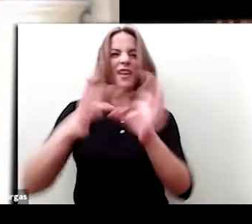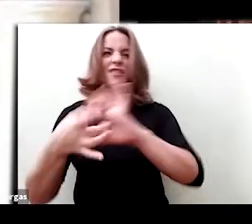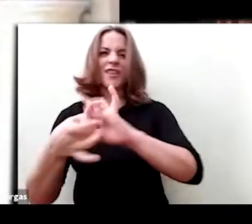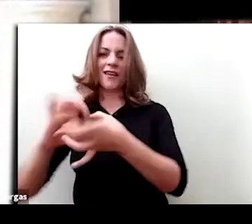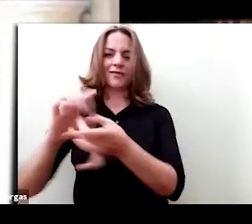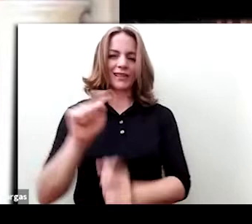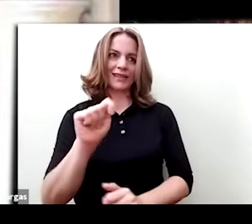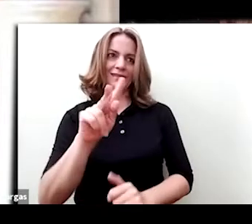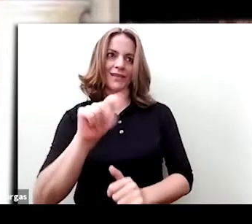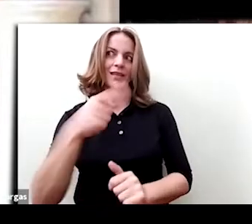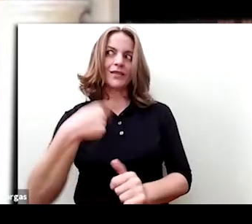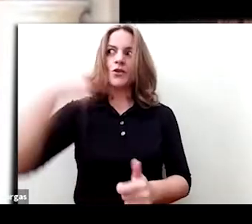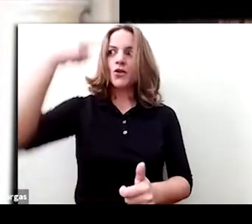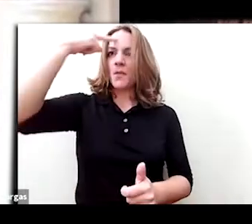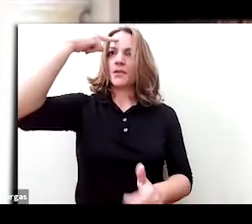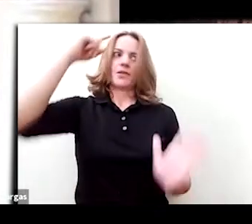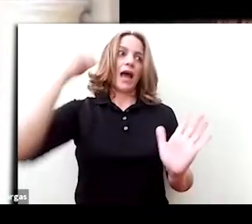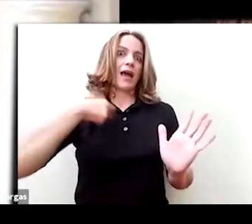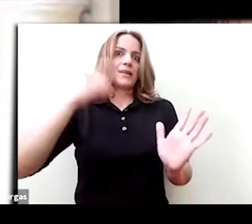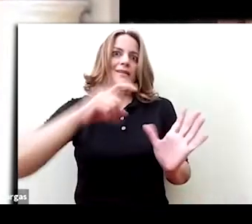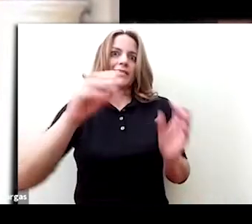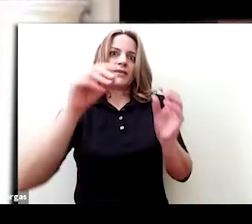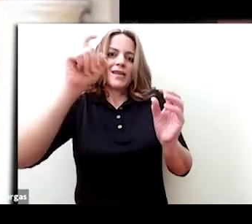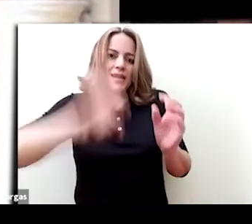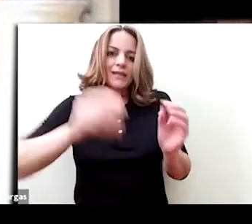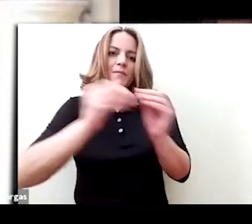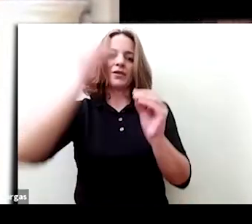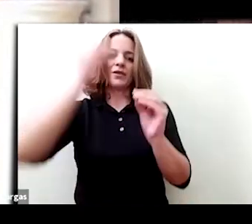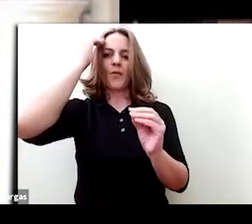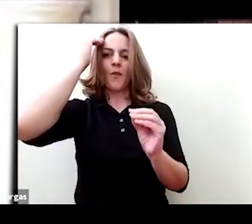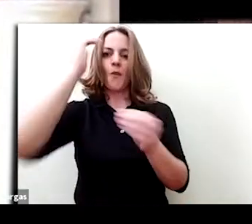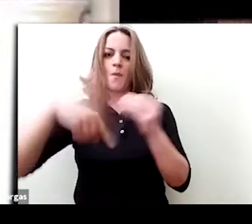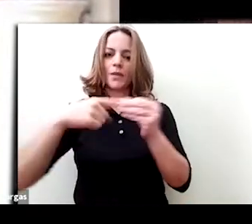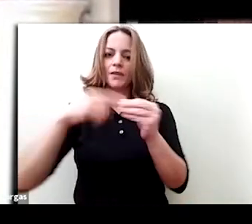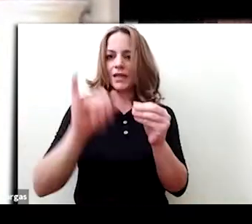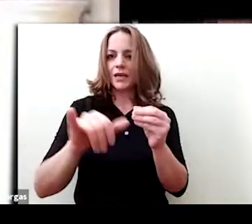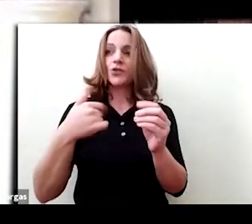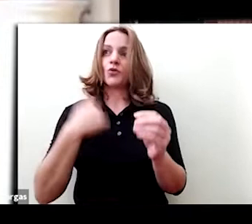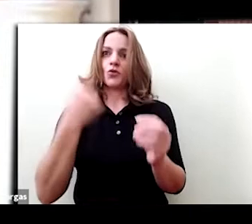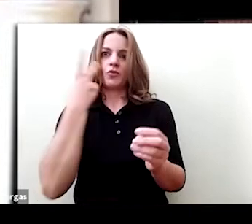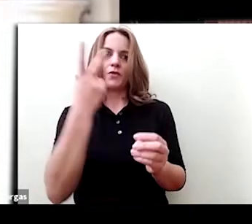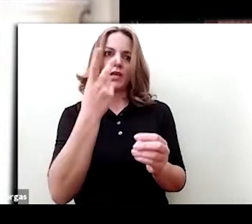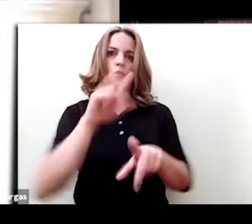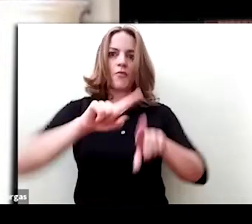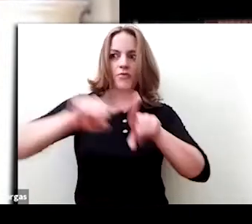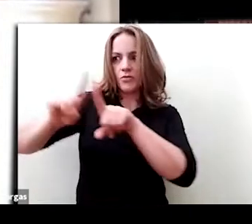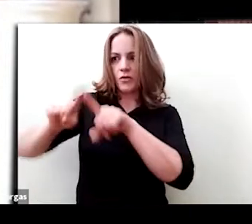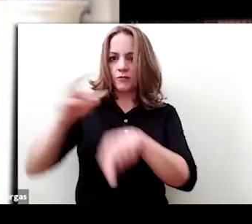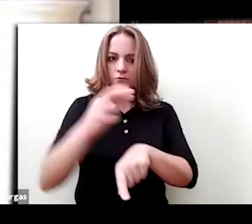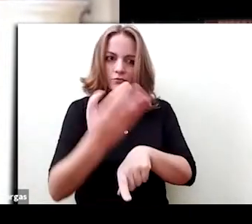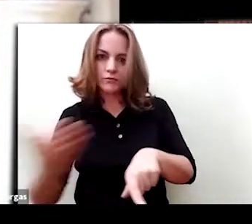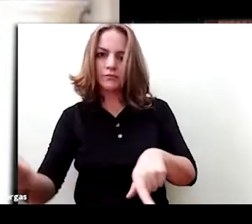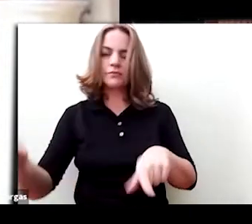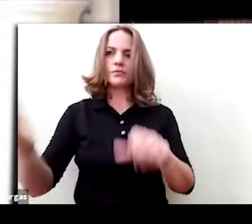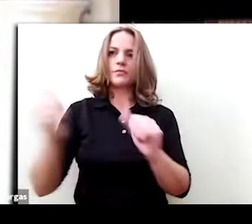very cool. And the resources at Centro that were really pivotal. So I really used all of